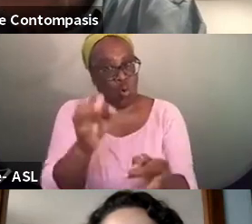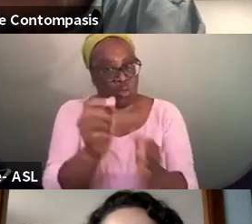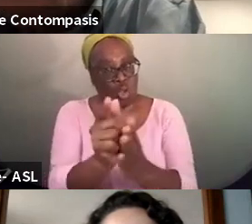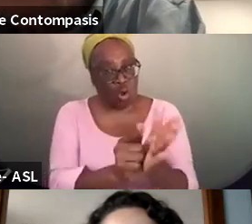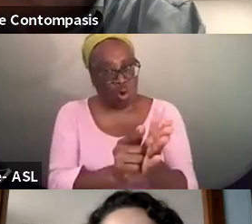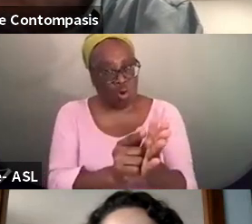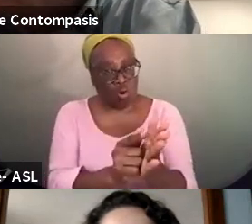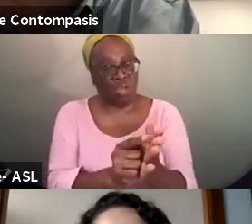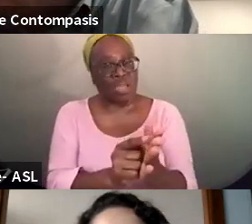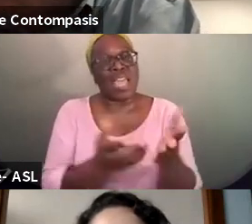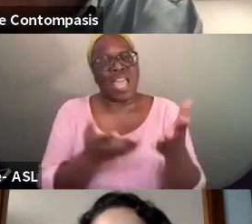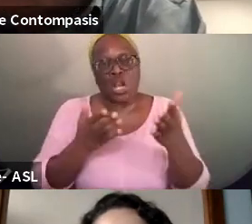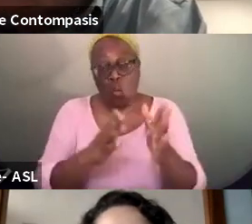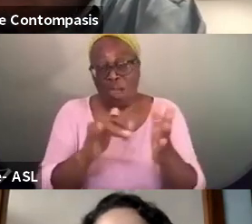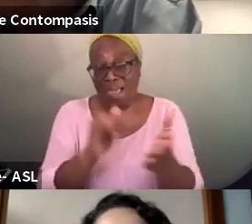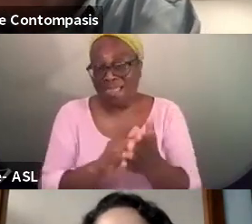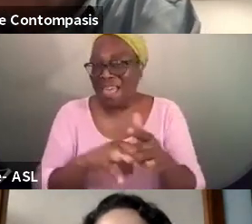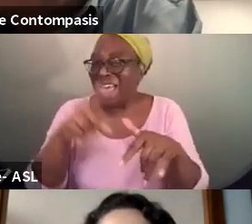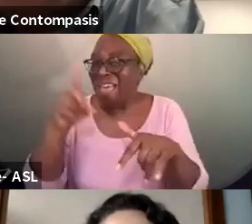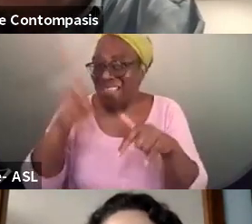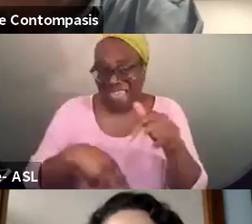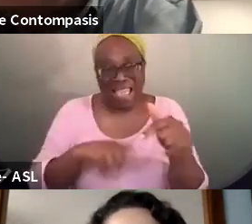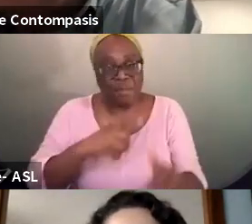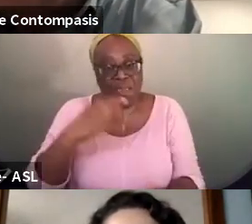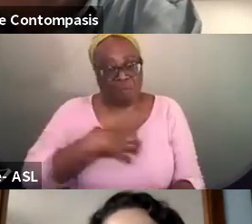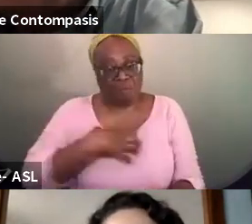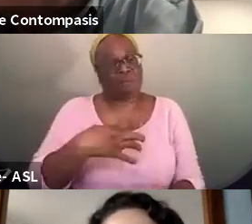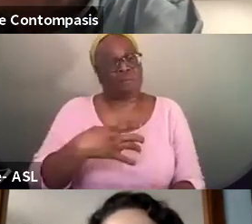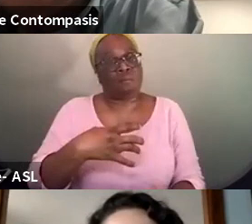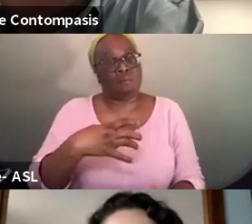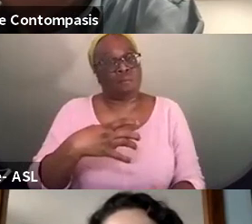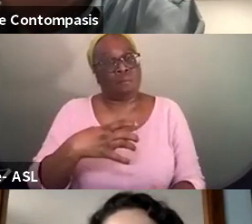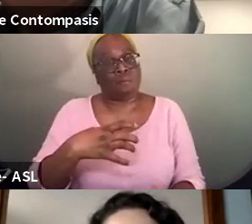so in a manner that cannot be accused of racial balancing.